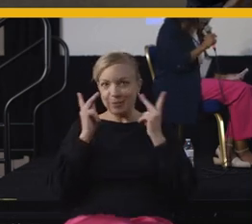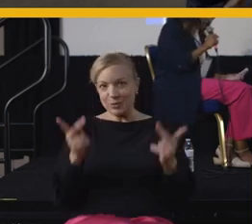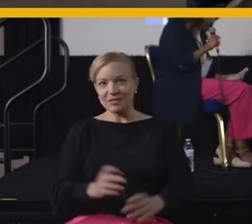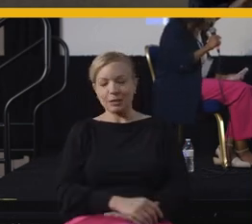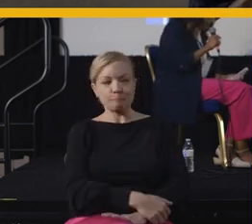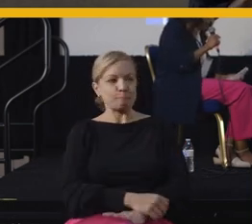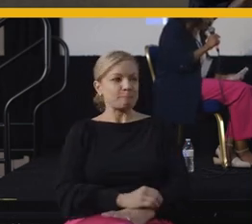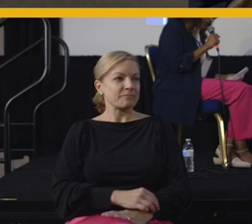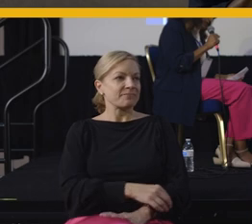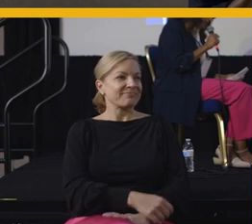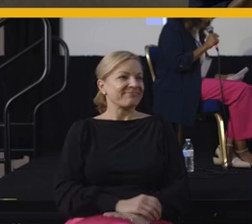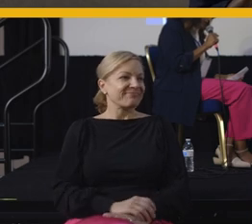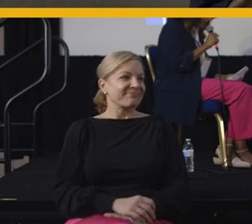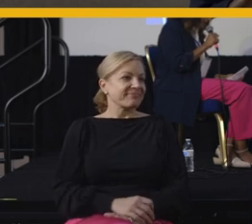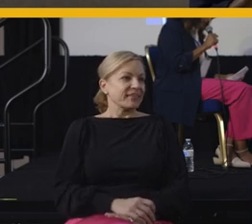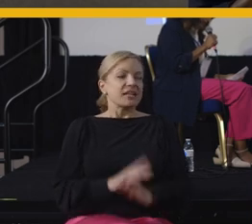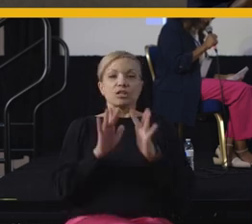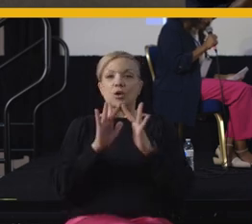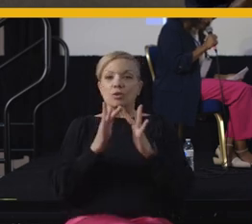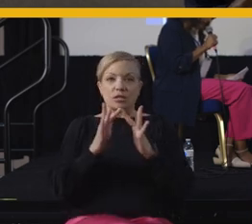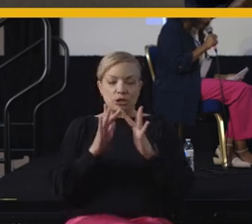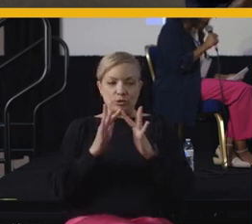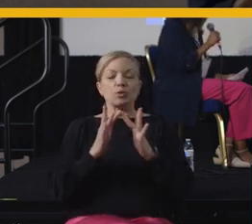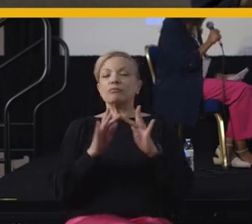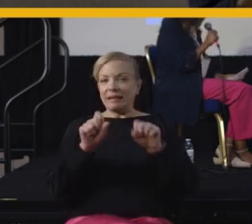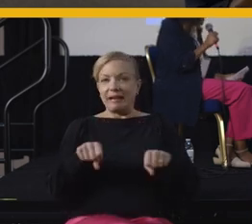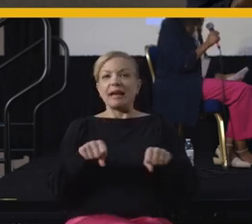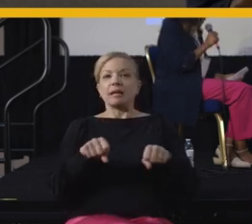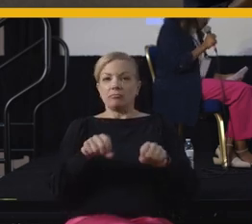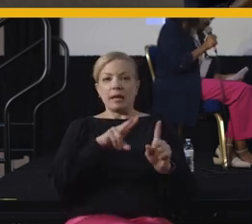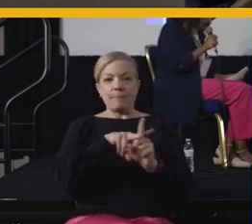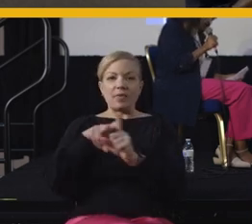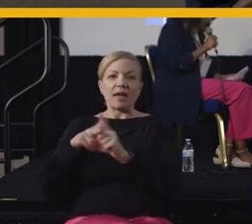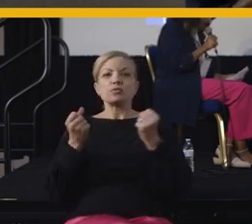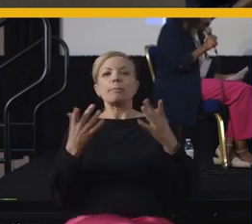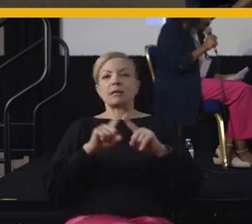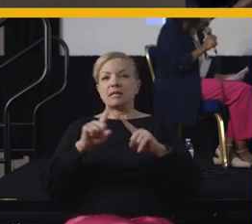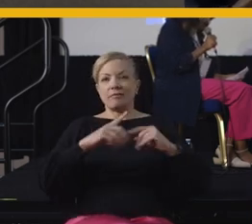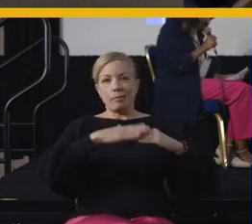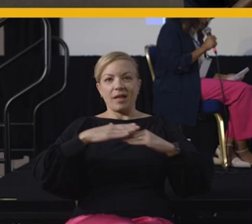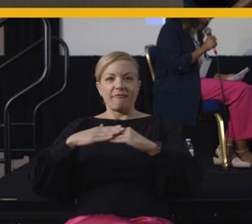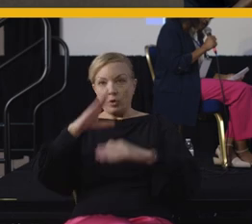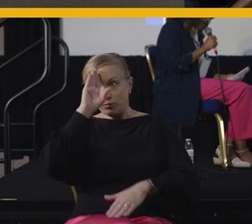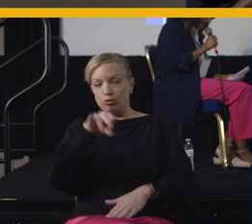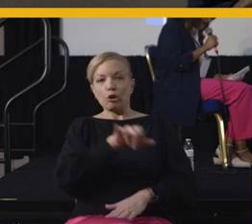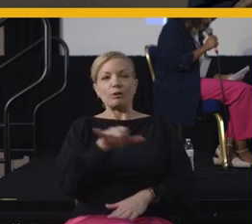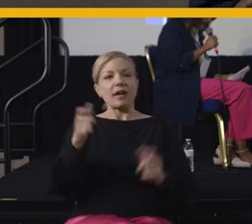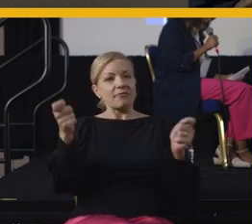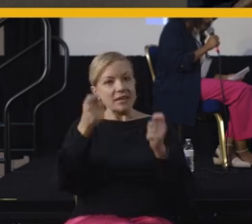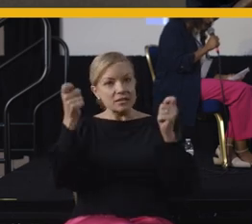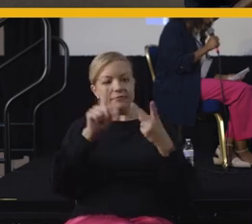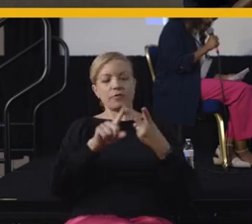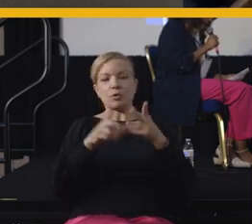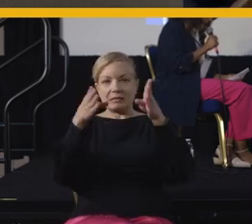So when we're talking about digital first and that it can be multi-platform, and you're also talking about festivals and individual